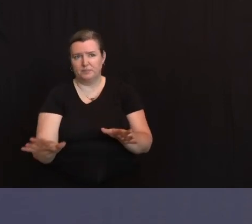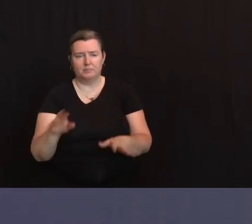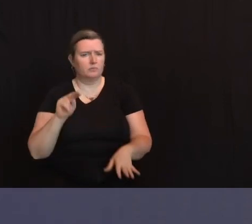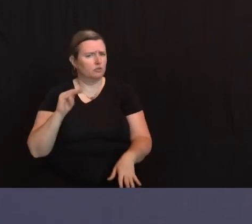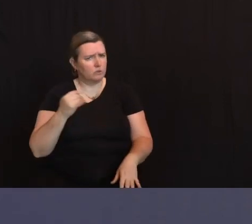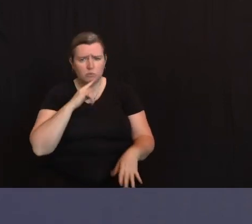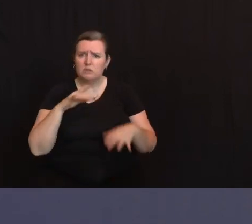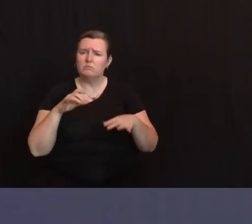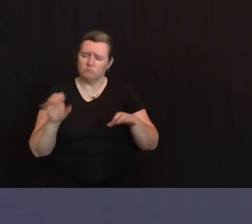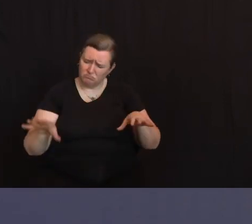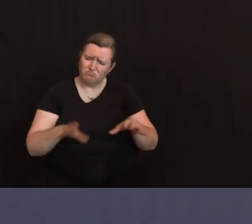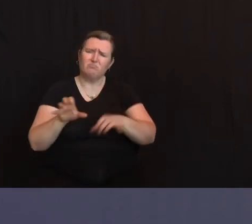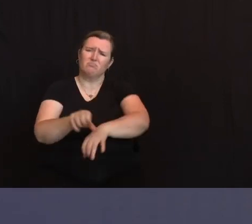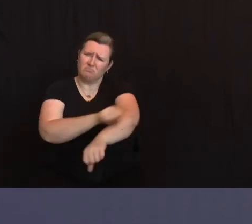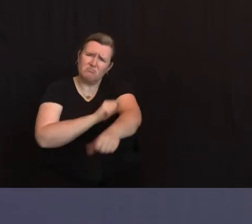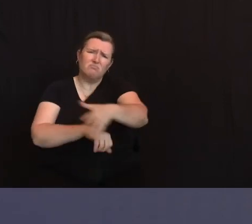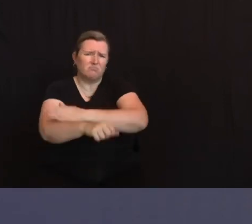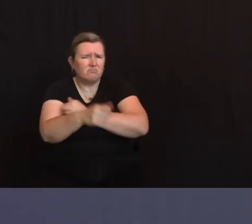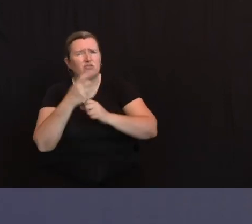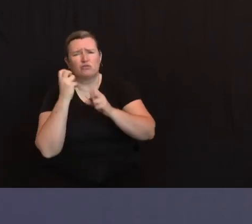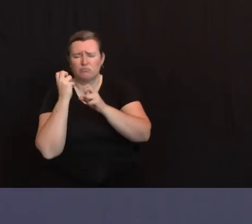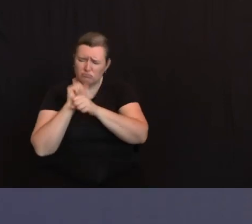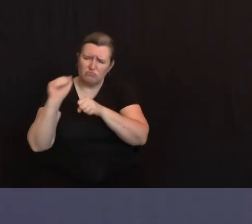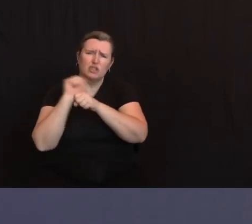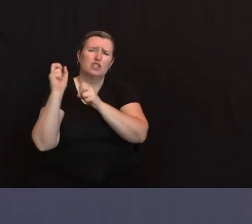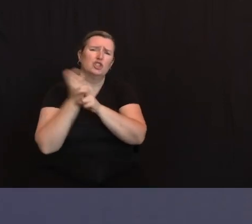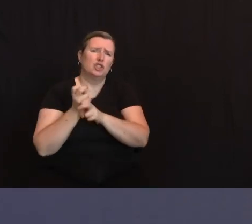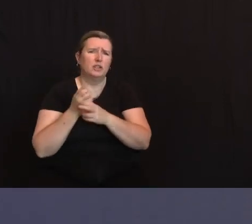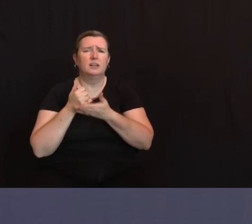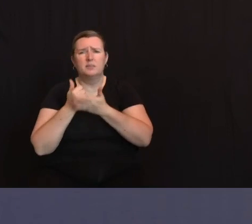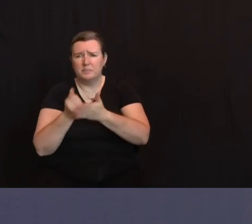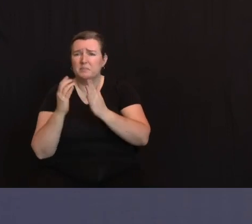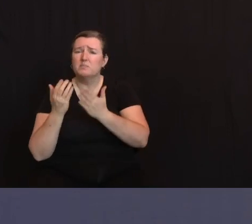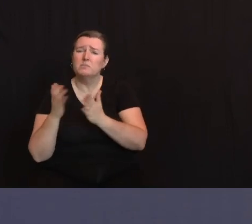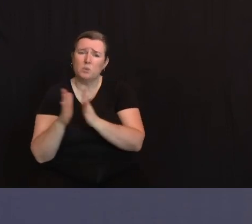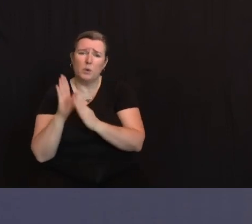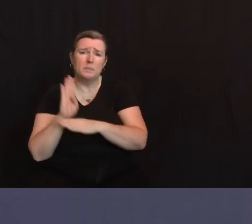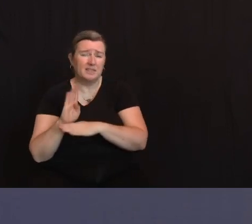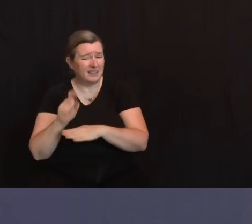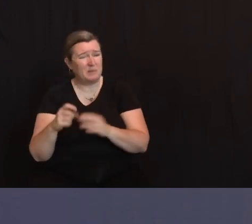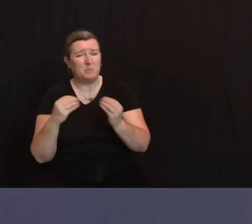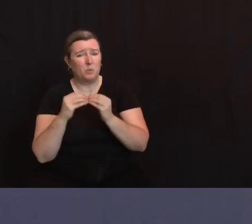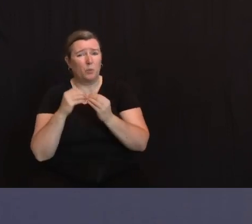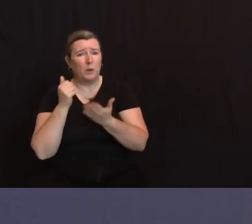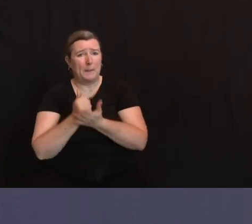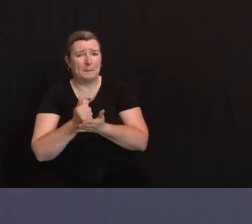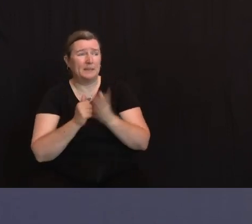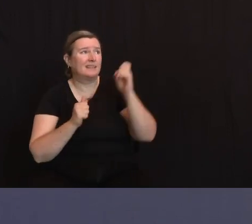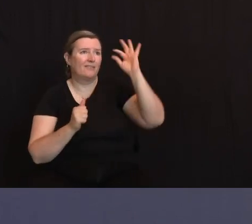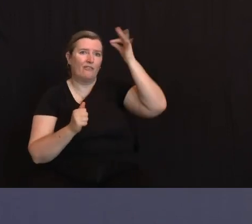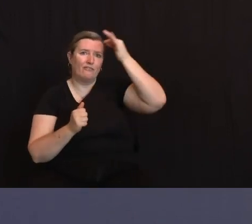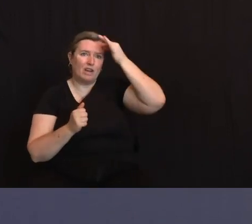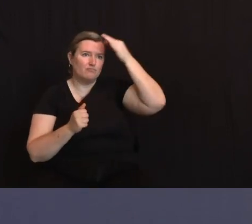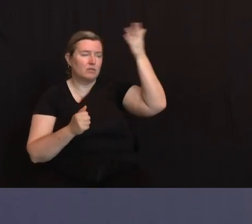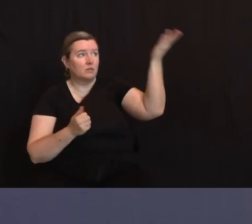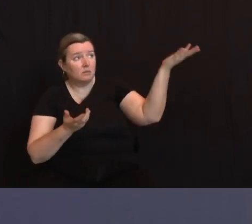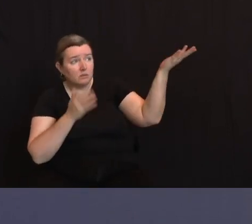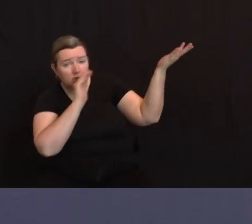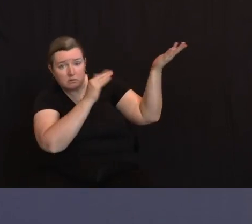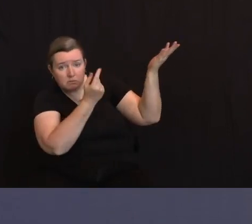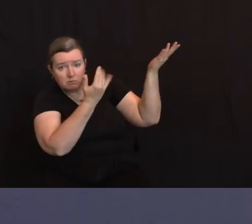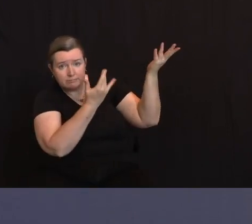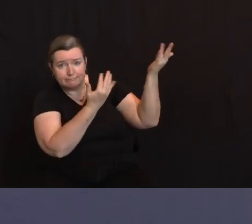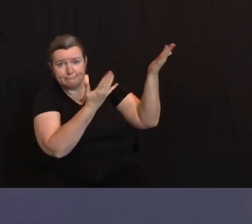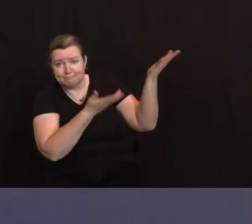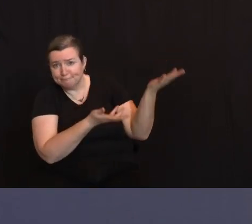doing everything we can for small businesses. We need more help, another reason why we need federal cash assistance. And I would also like